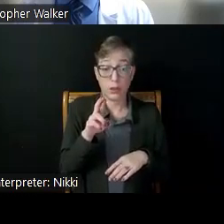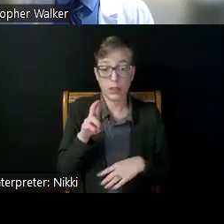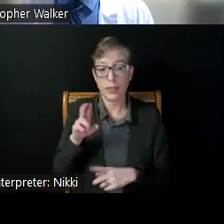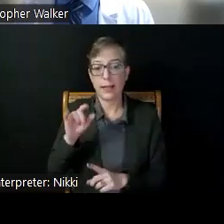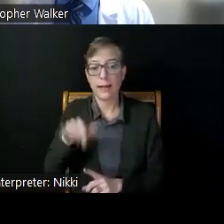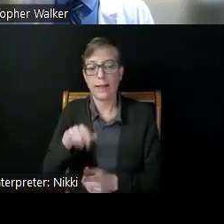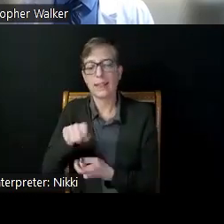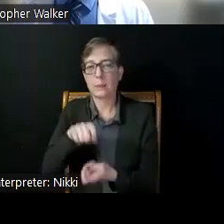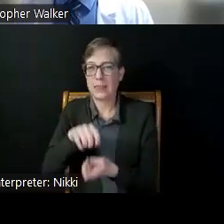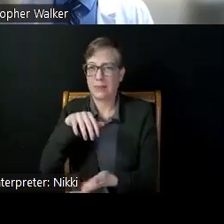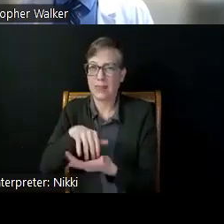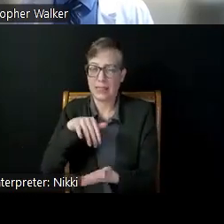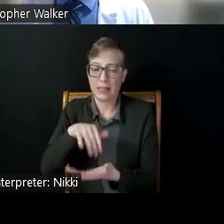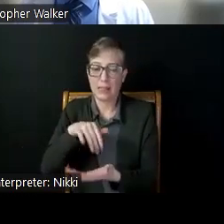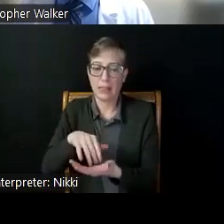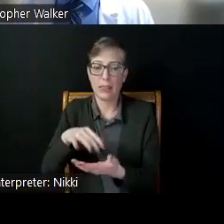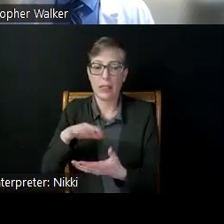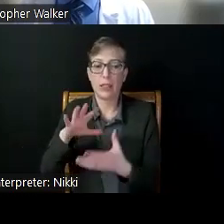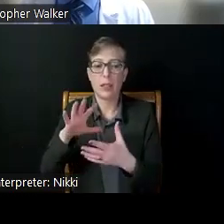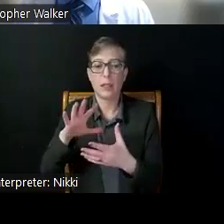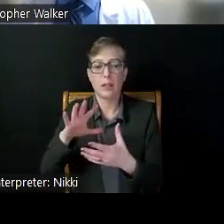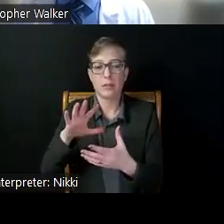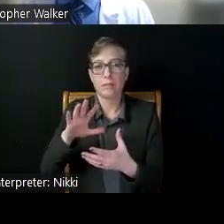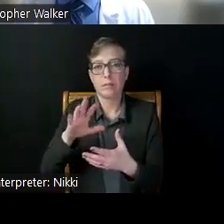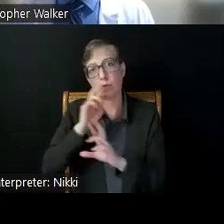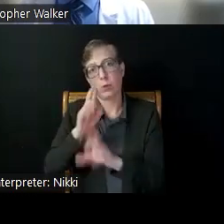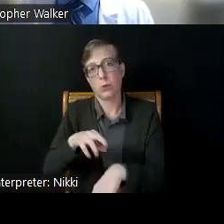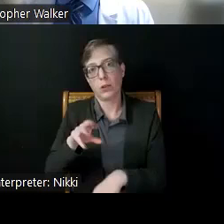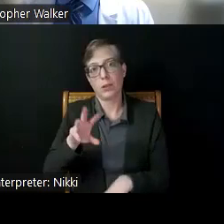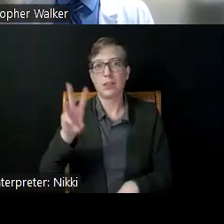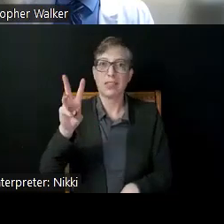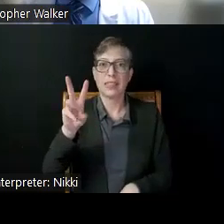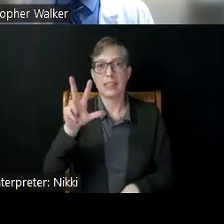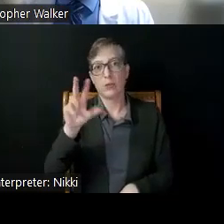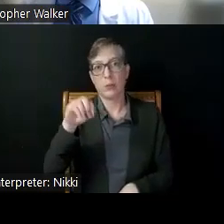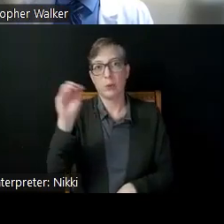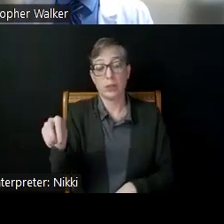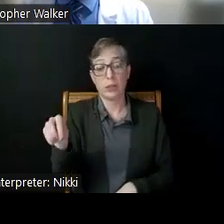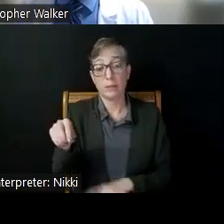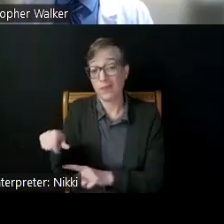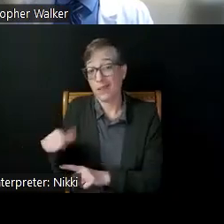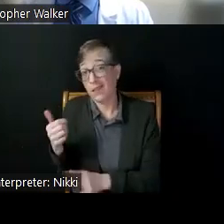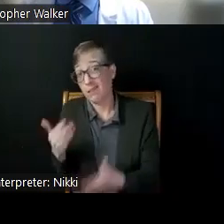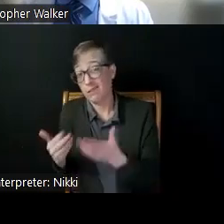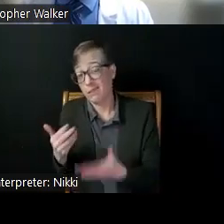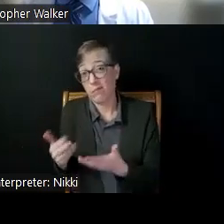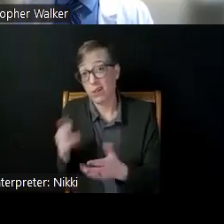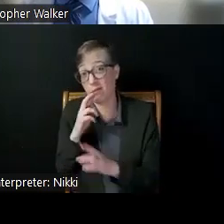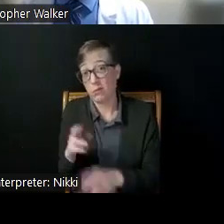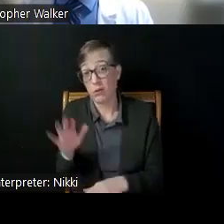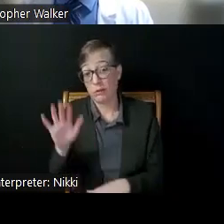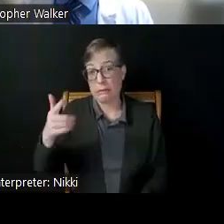60% range. Other studies may report things as low as 24%, in the 20s.